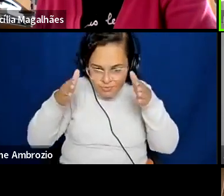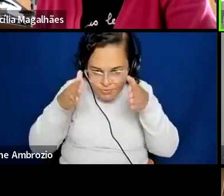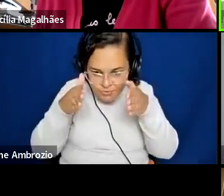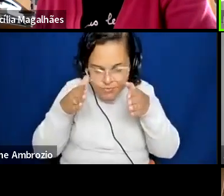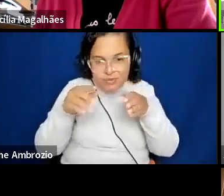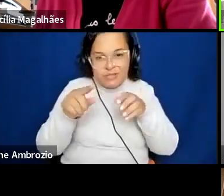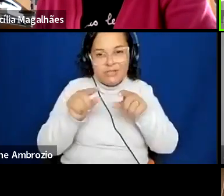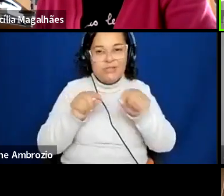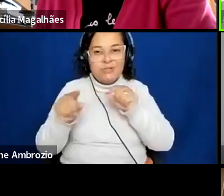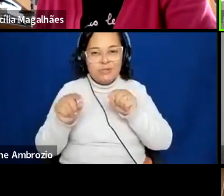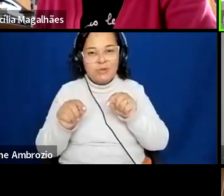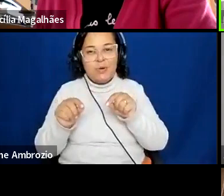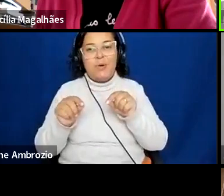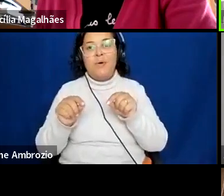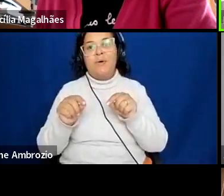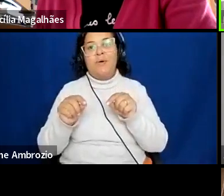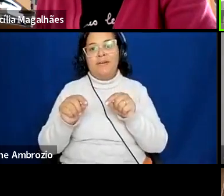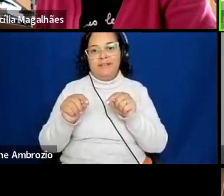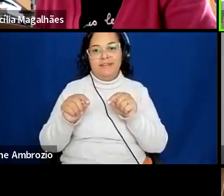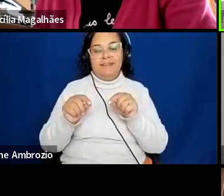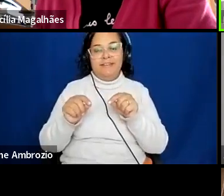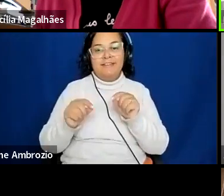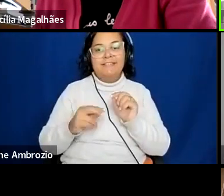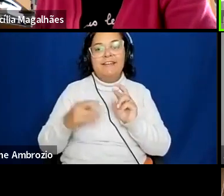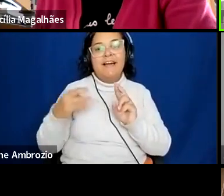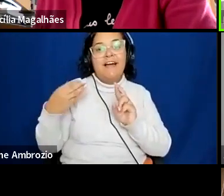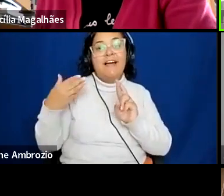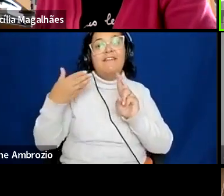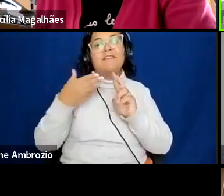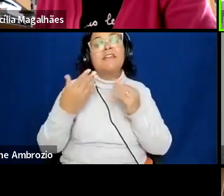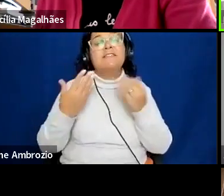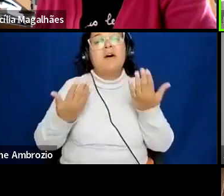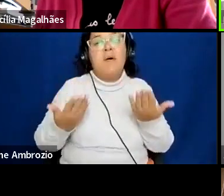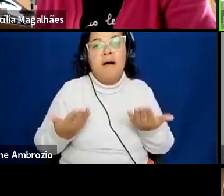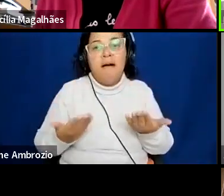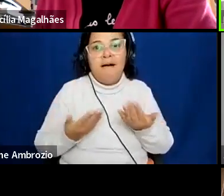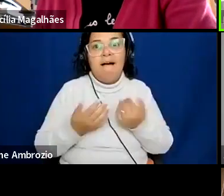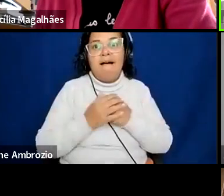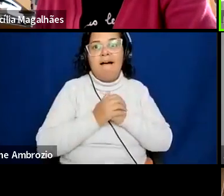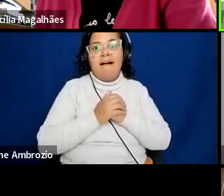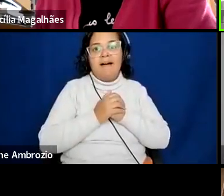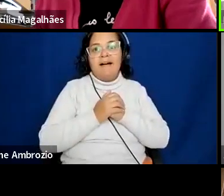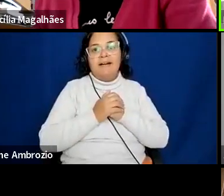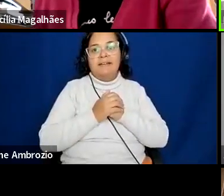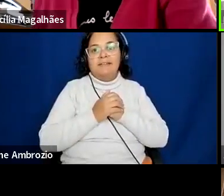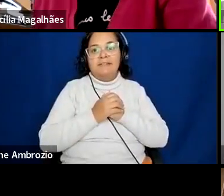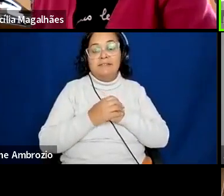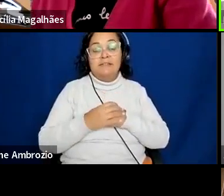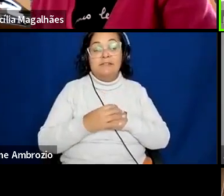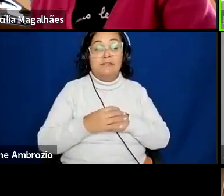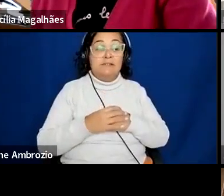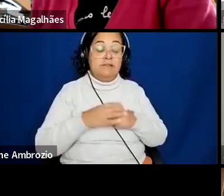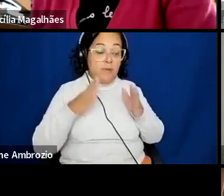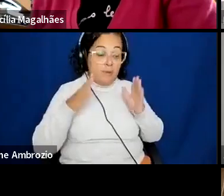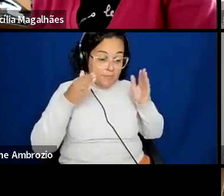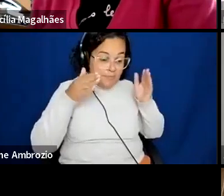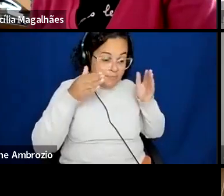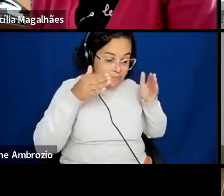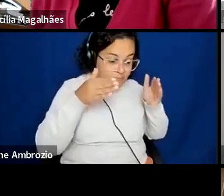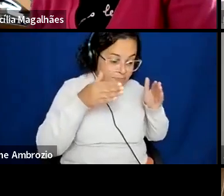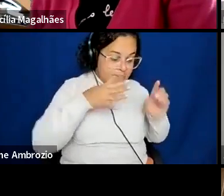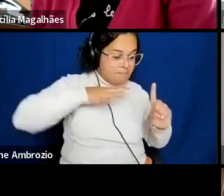and our choice as Marxists, as Vygotskyans. So could you say a little bit about this? And thank you very much. Well, thank